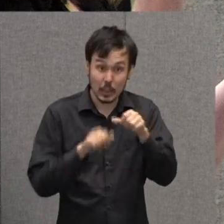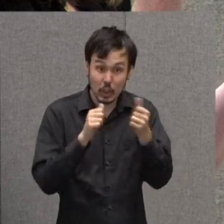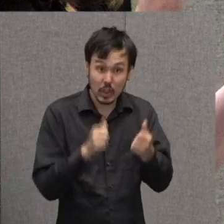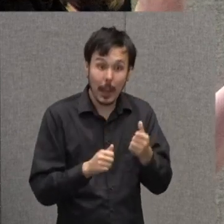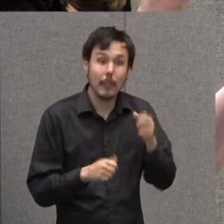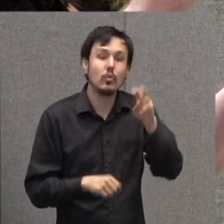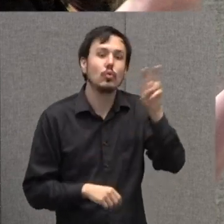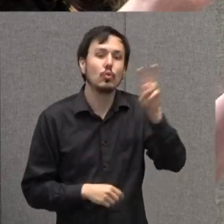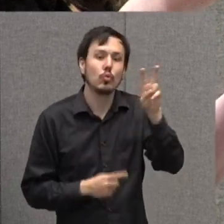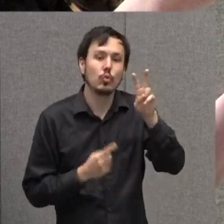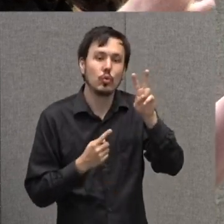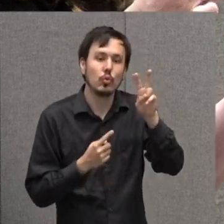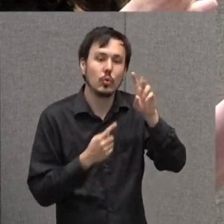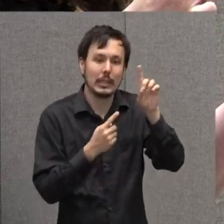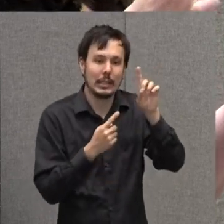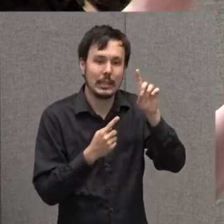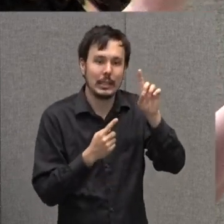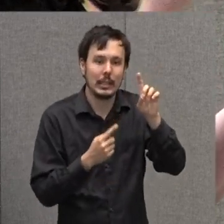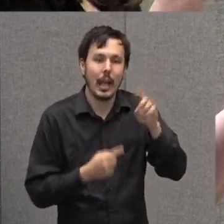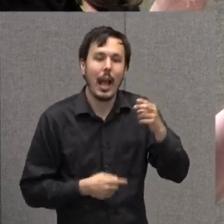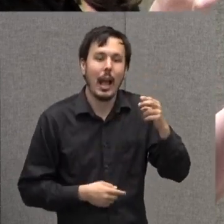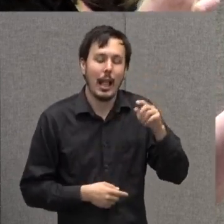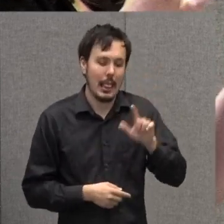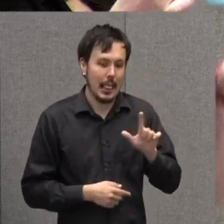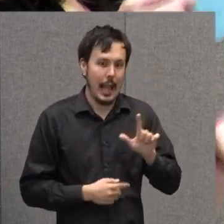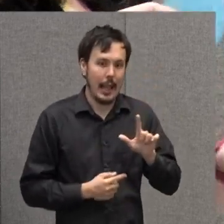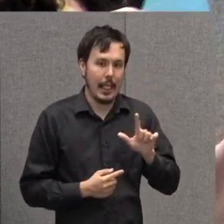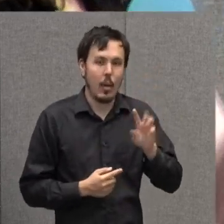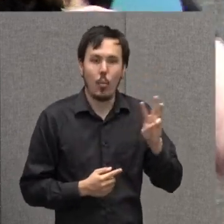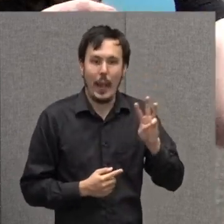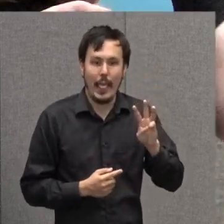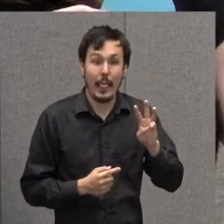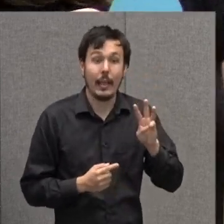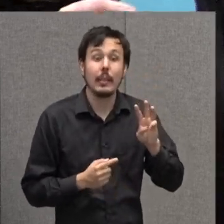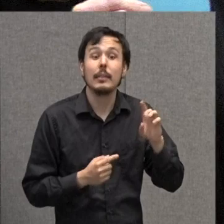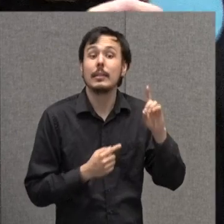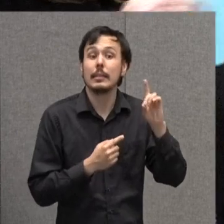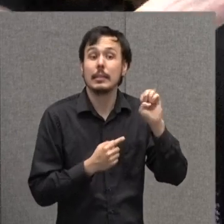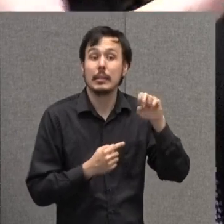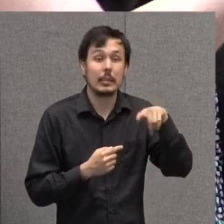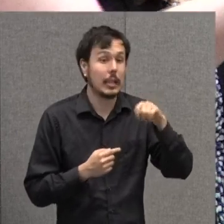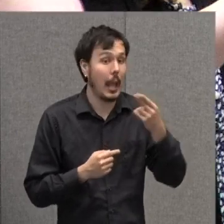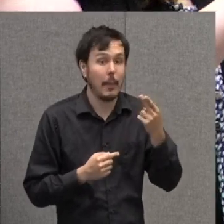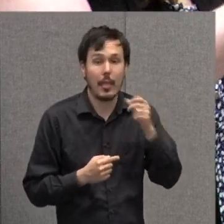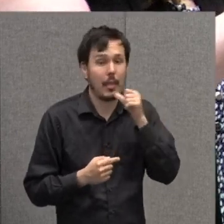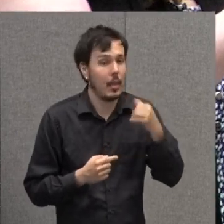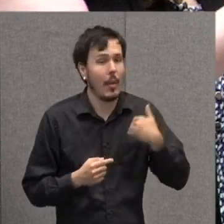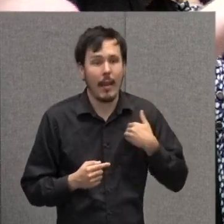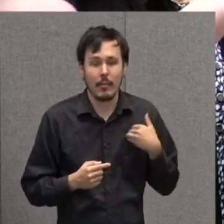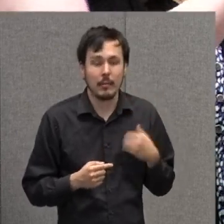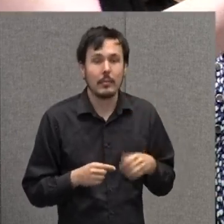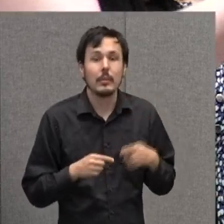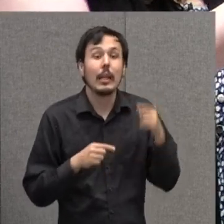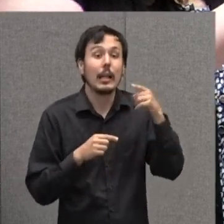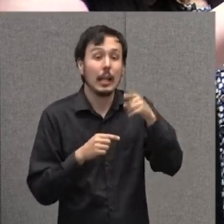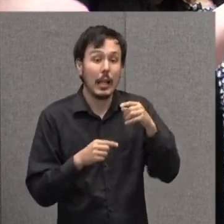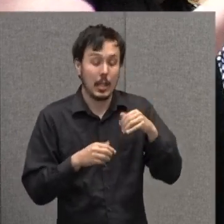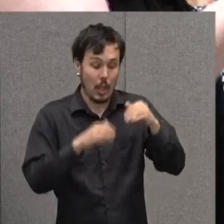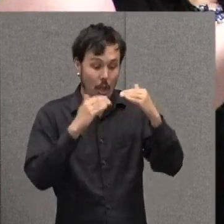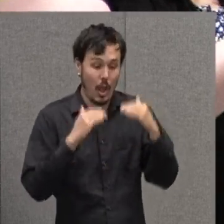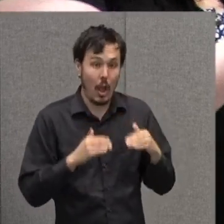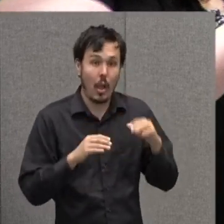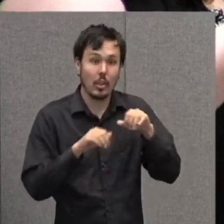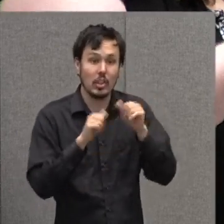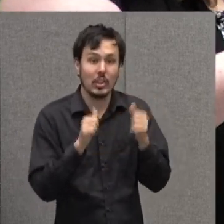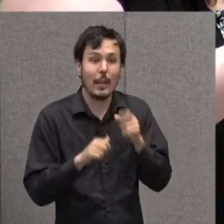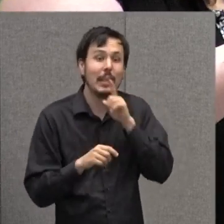This one has the height and the width. It does not have the depth. This one is a form. It's a sphere. So